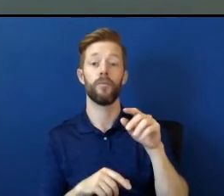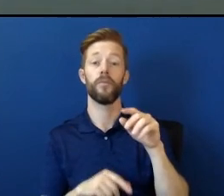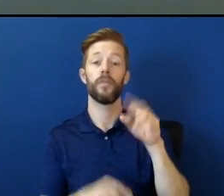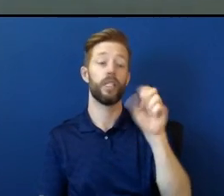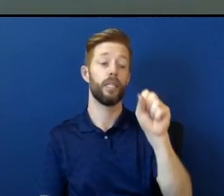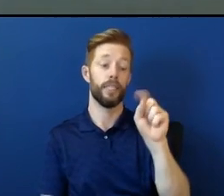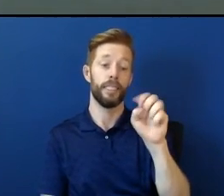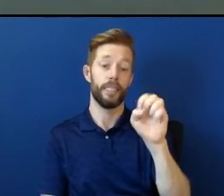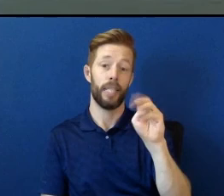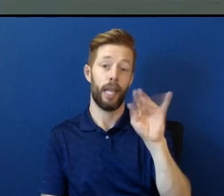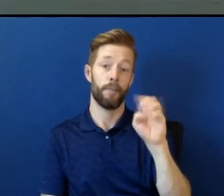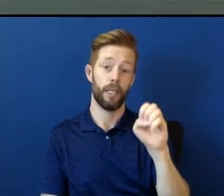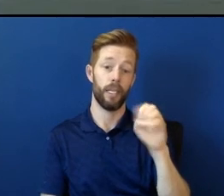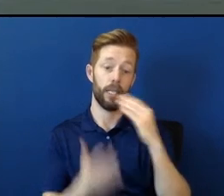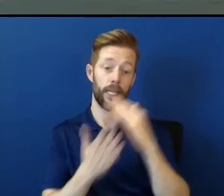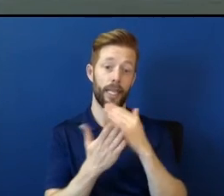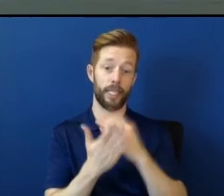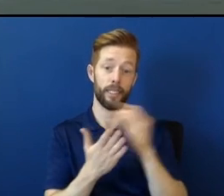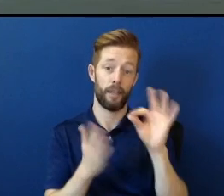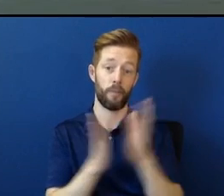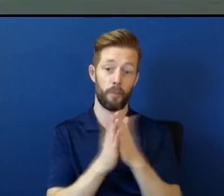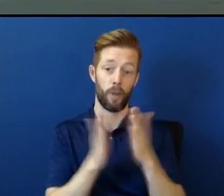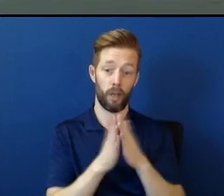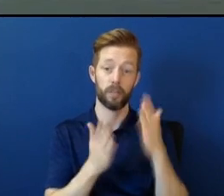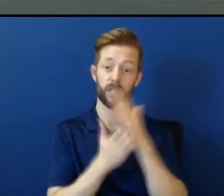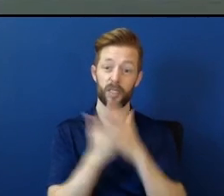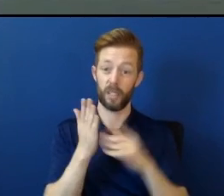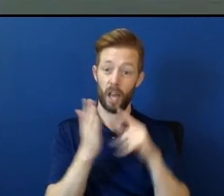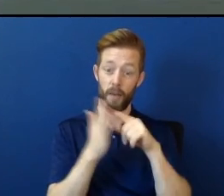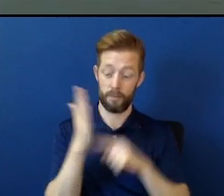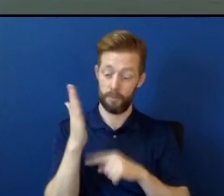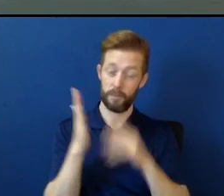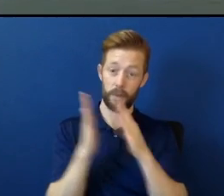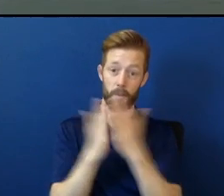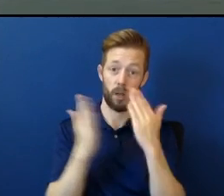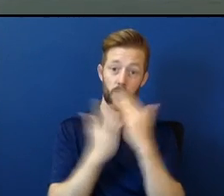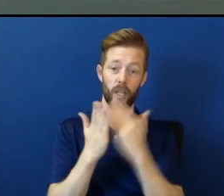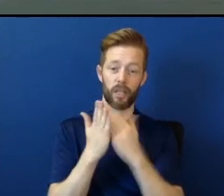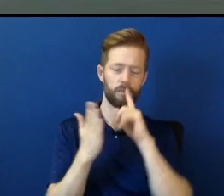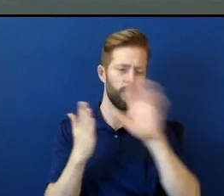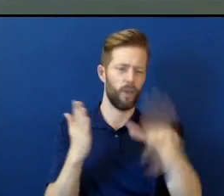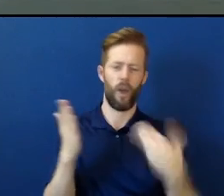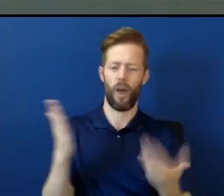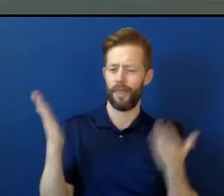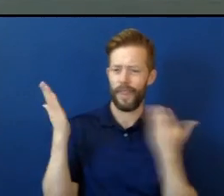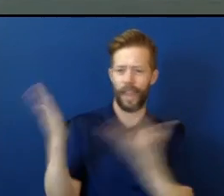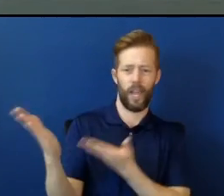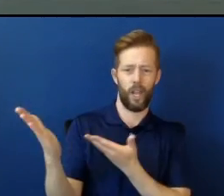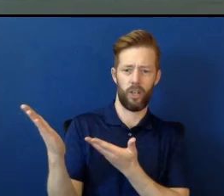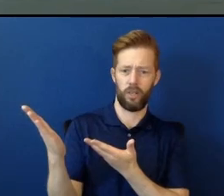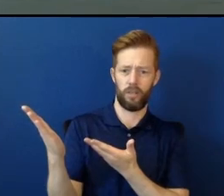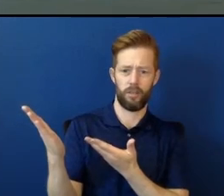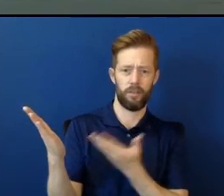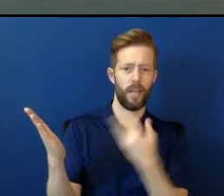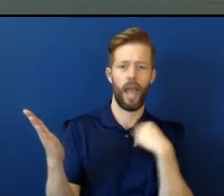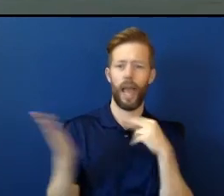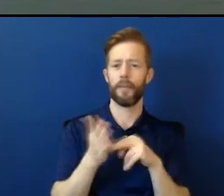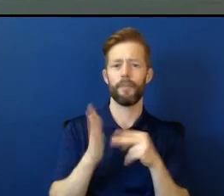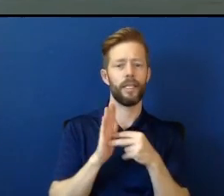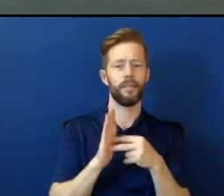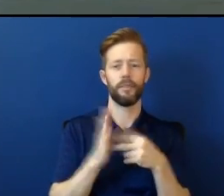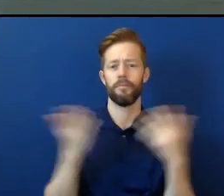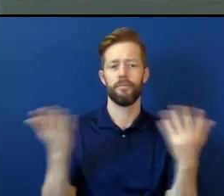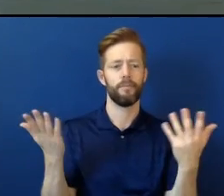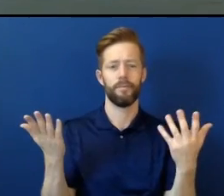the STEMI list of books. Some of those book series, it's all there. I